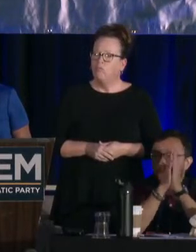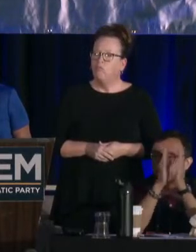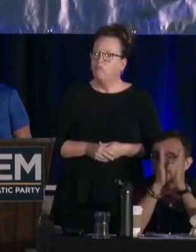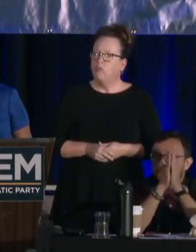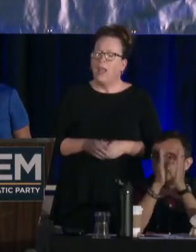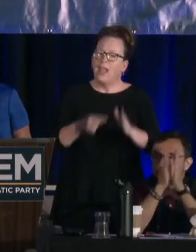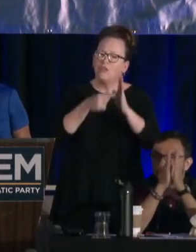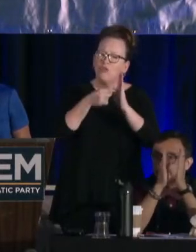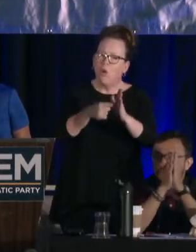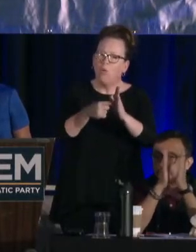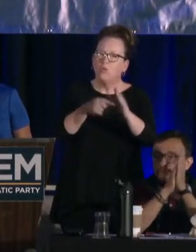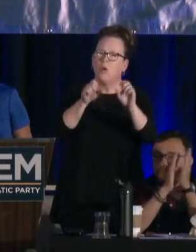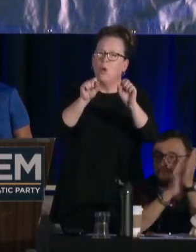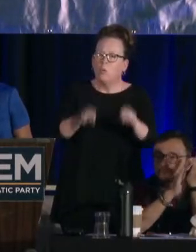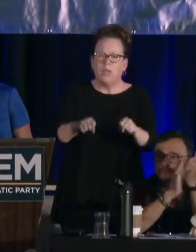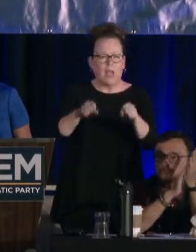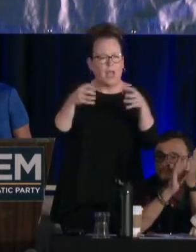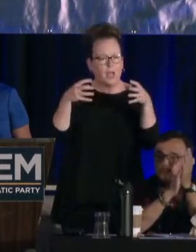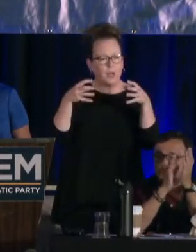be together